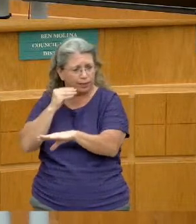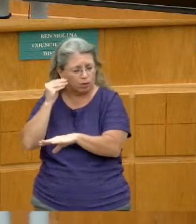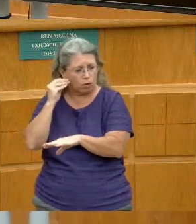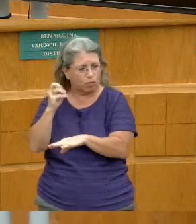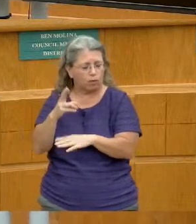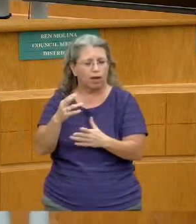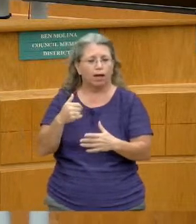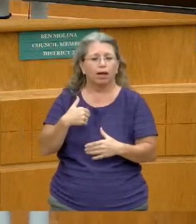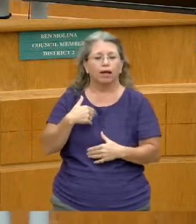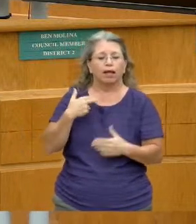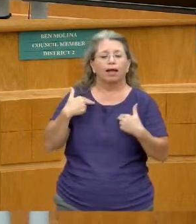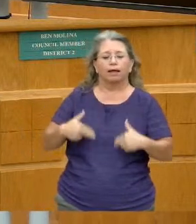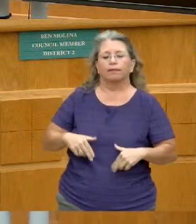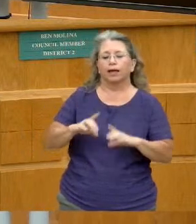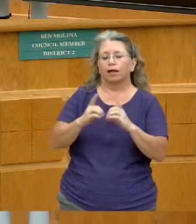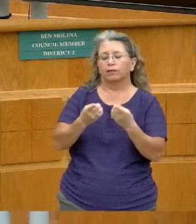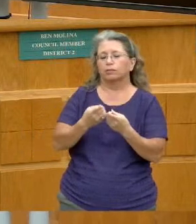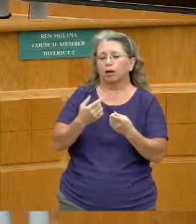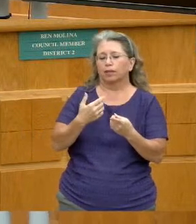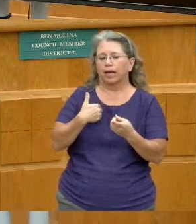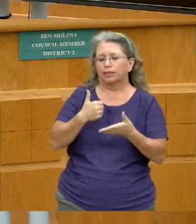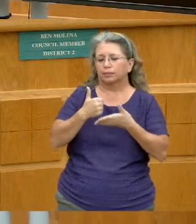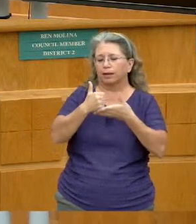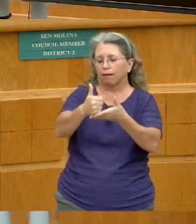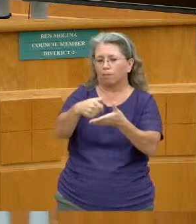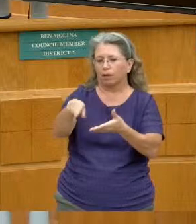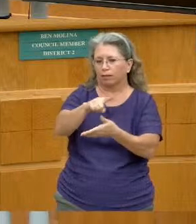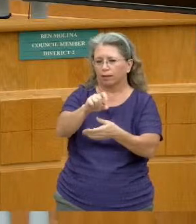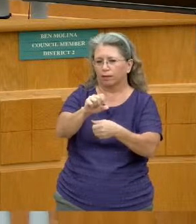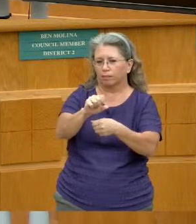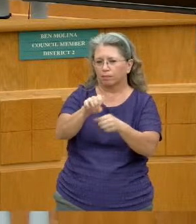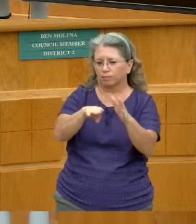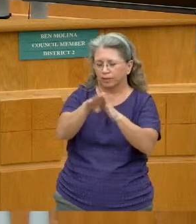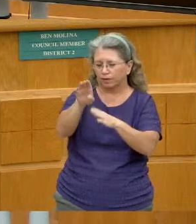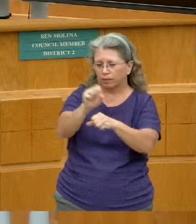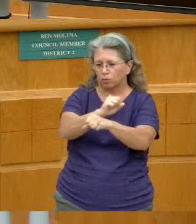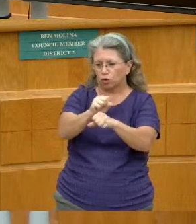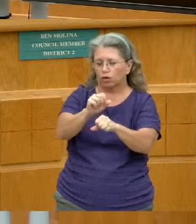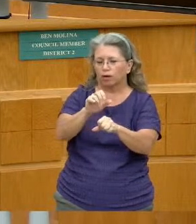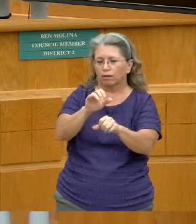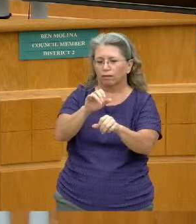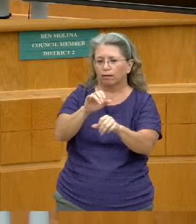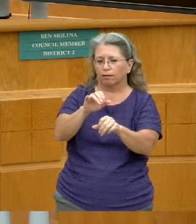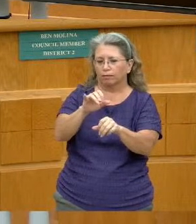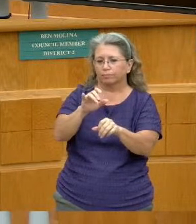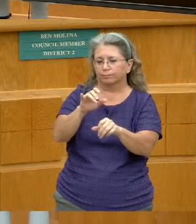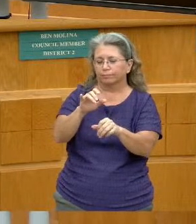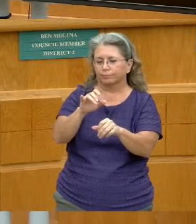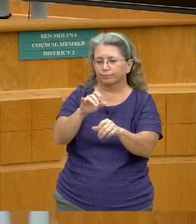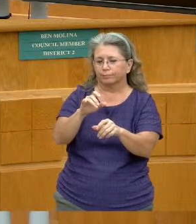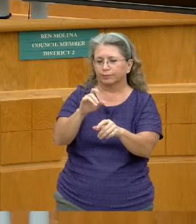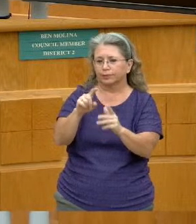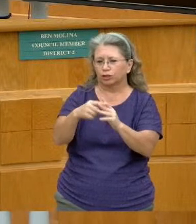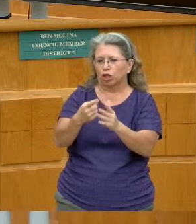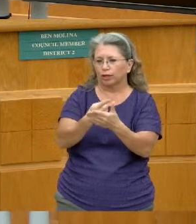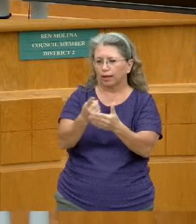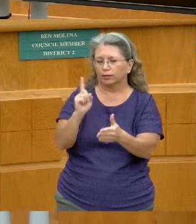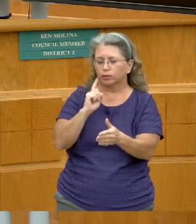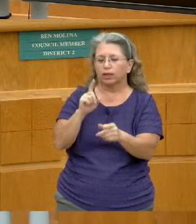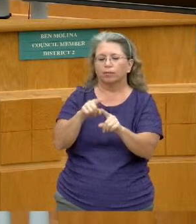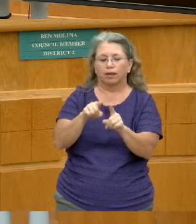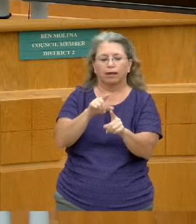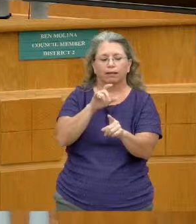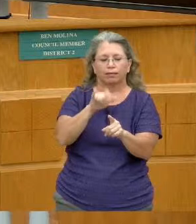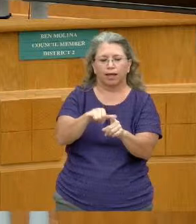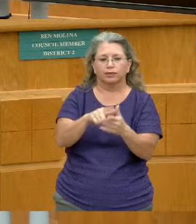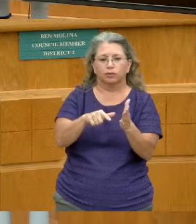been working on it really since last week and all weekend, and that'll be some of the work they do tomorrow is to check the protocols, the work set up, and that